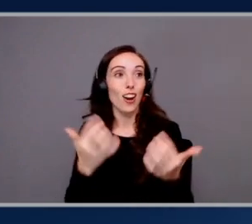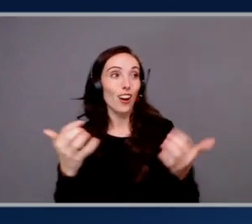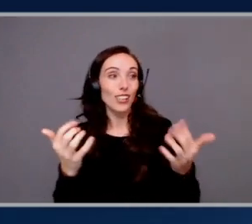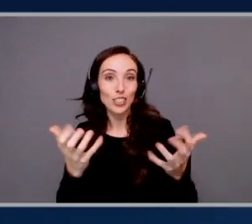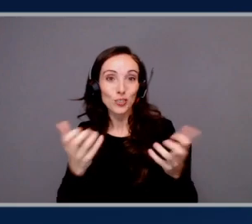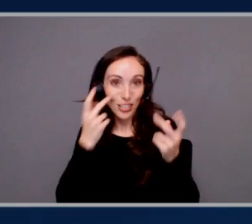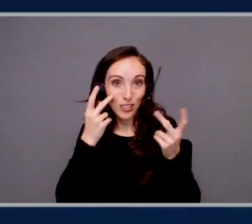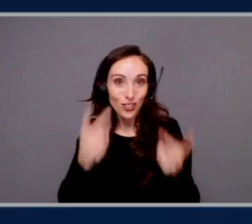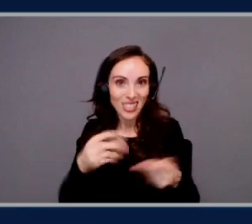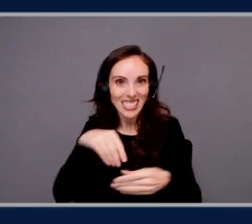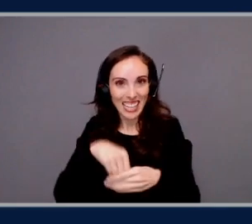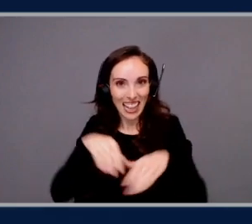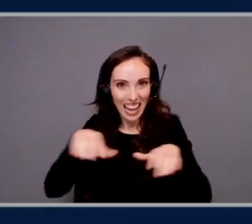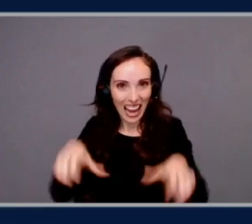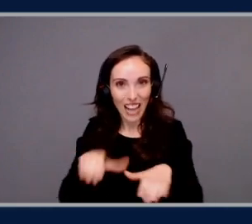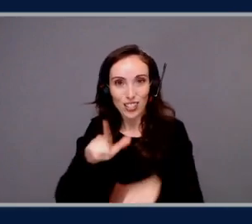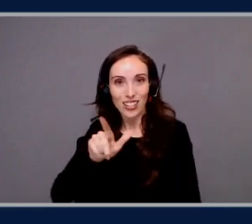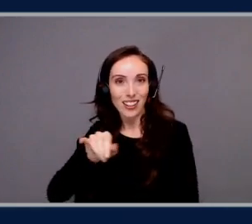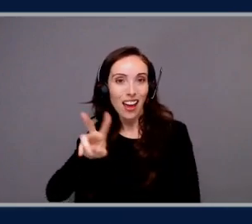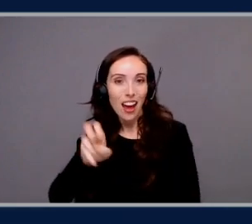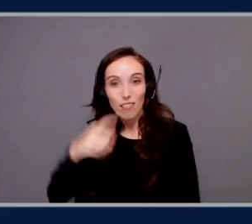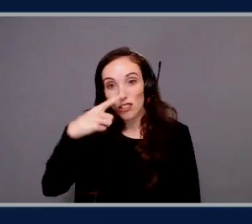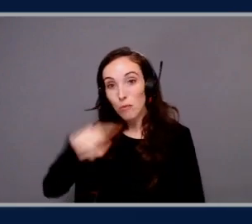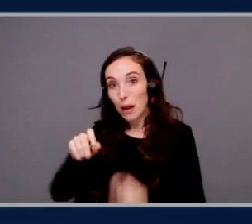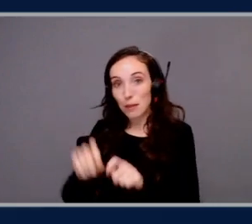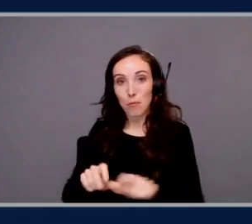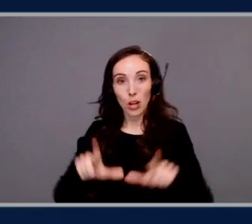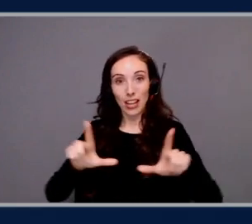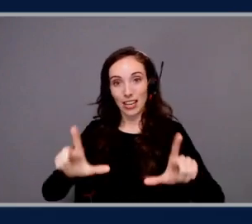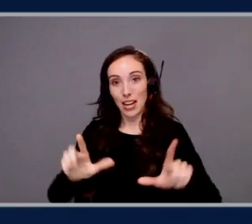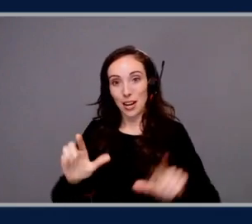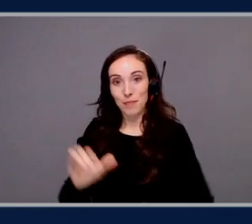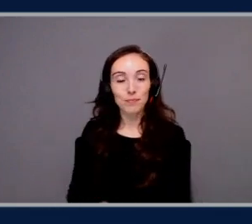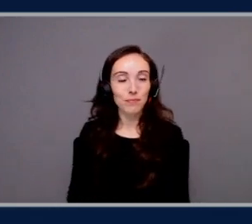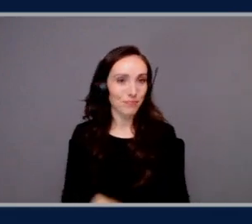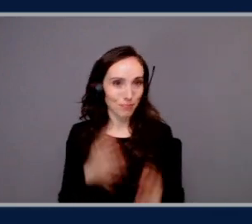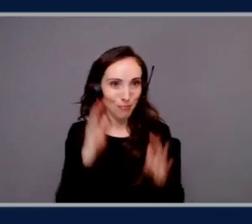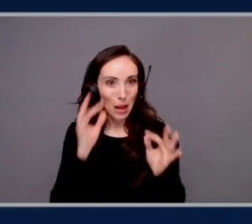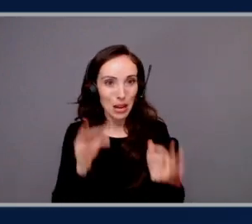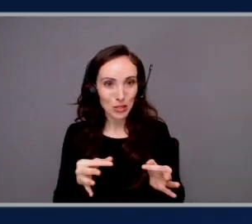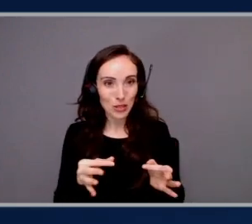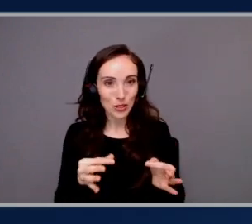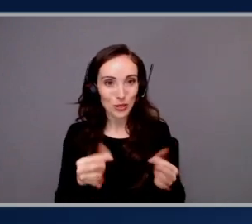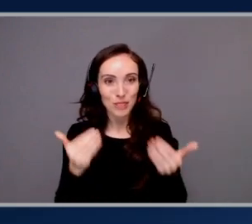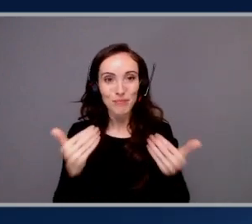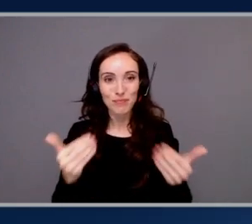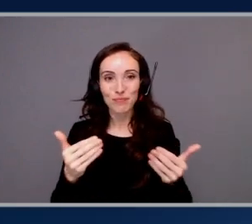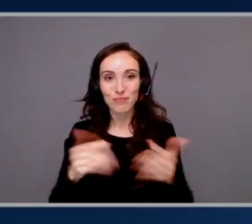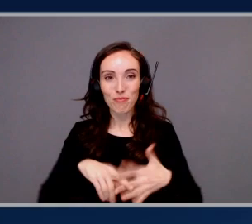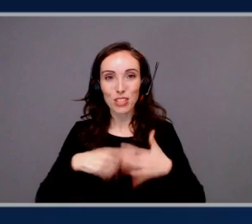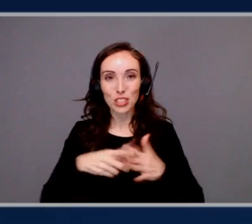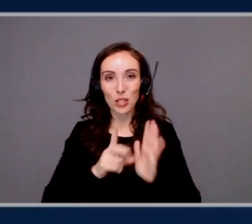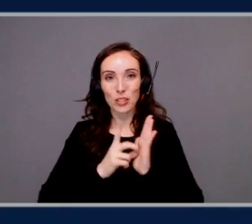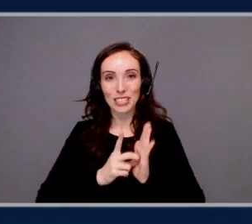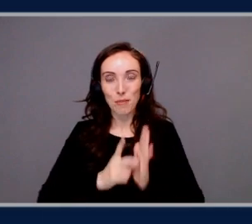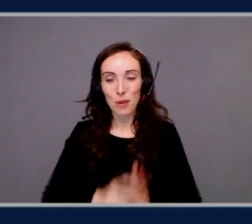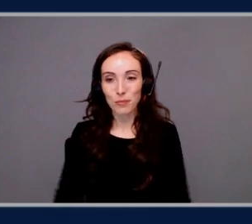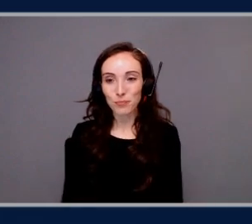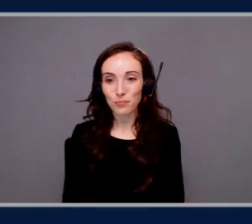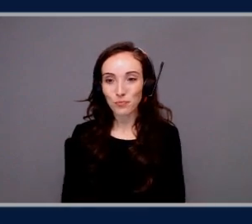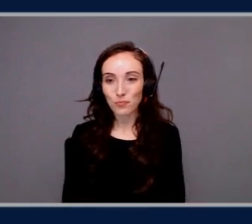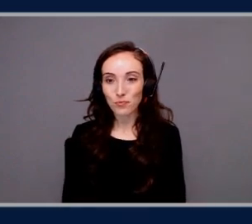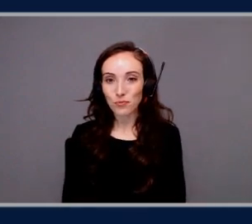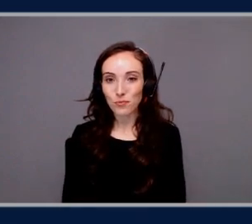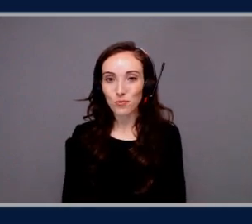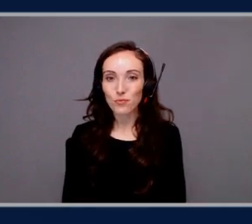this in action. Can we pull this up and show us around? Absolutely. Let's dive into the demo. All right. So we'll start off